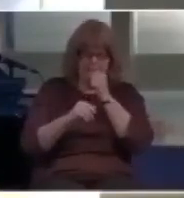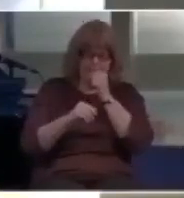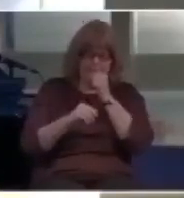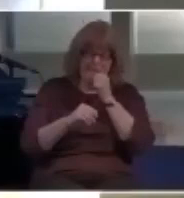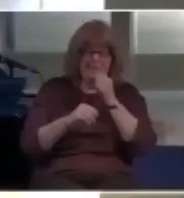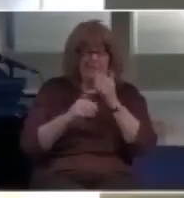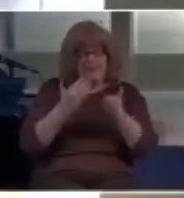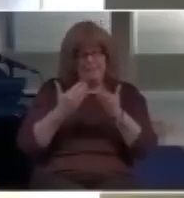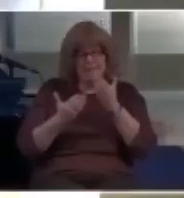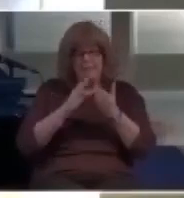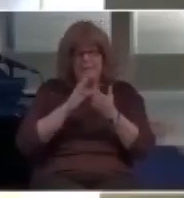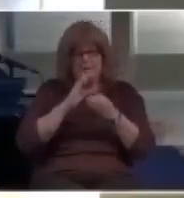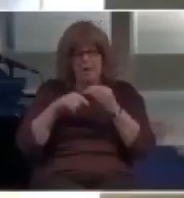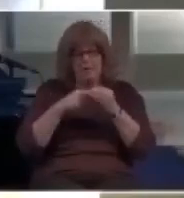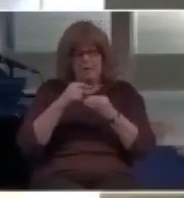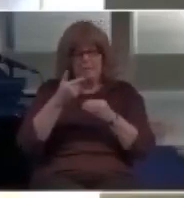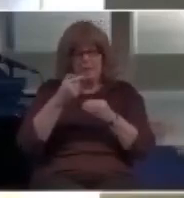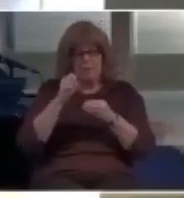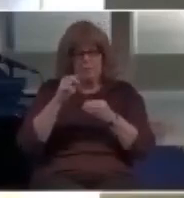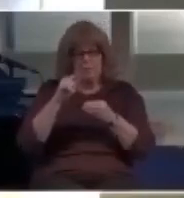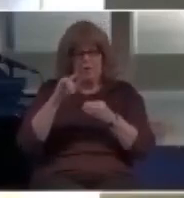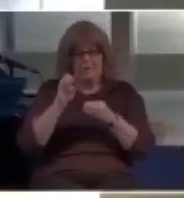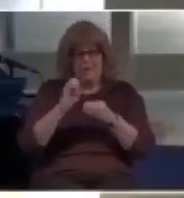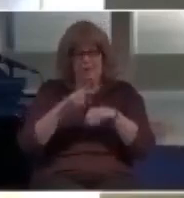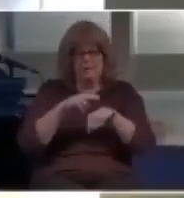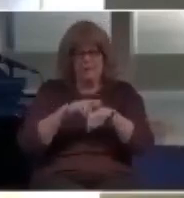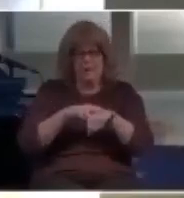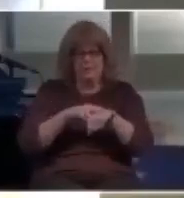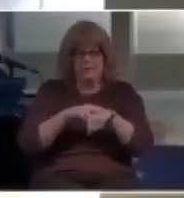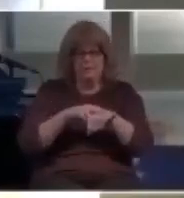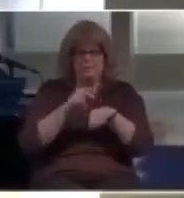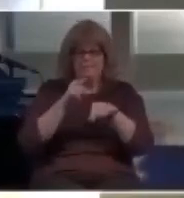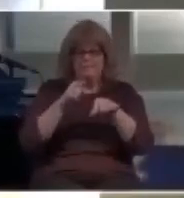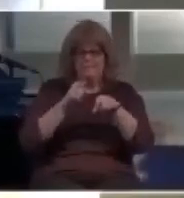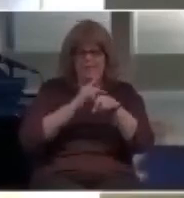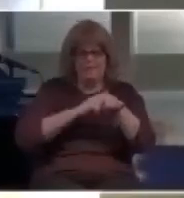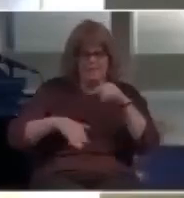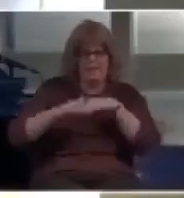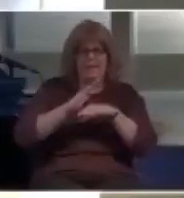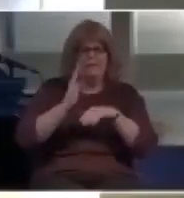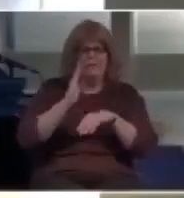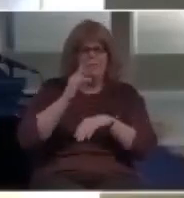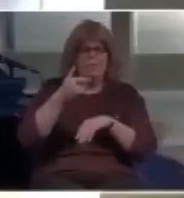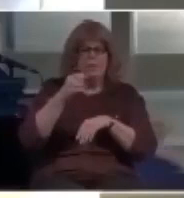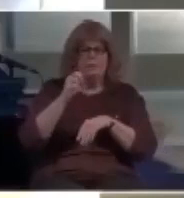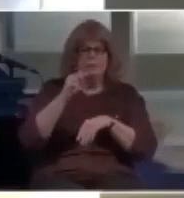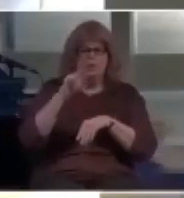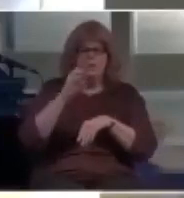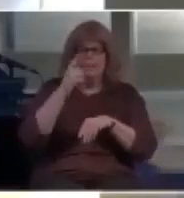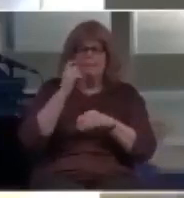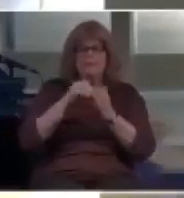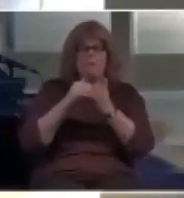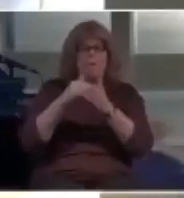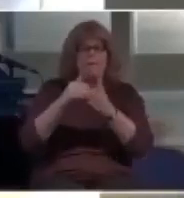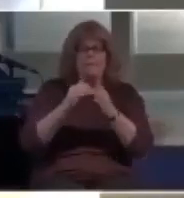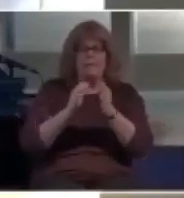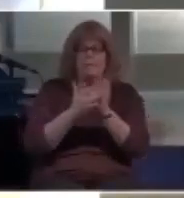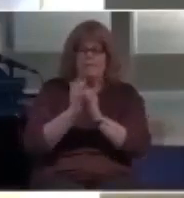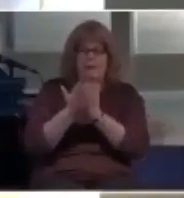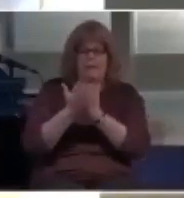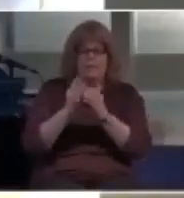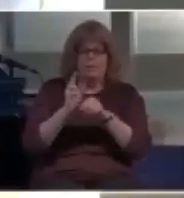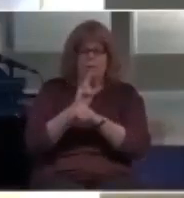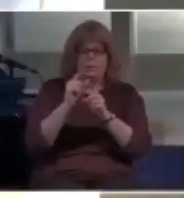be talking about Gentile nations. In other words, that this is a Gentile kingdom, because the sea is often associated